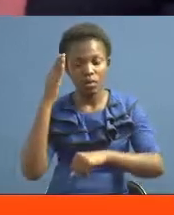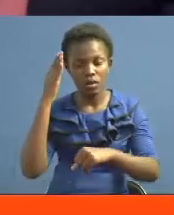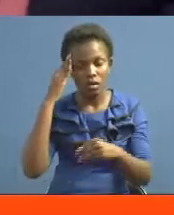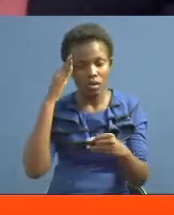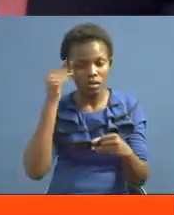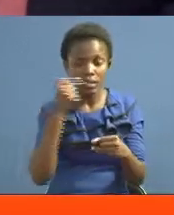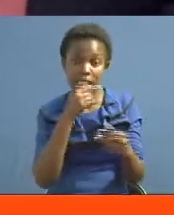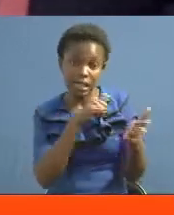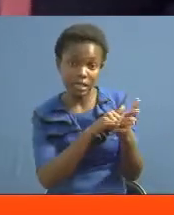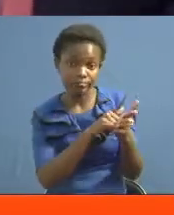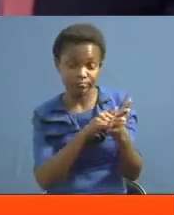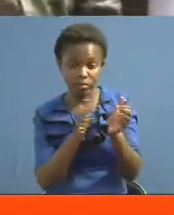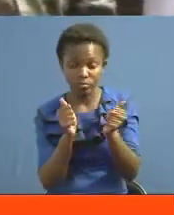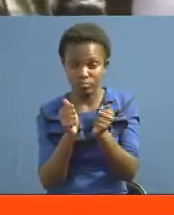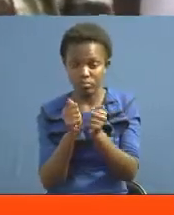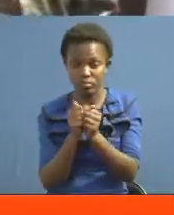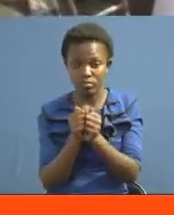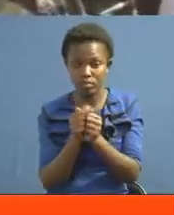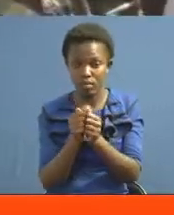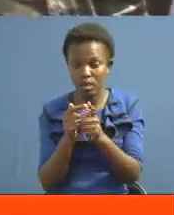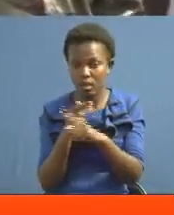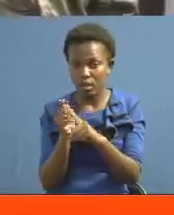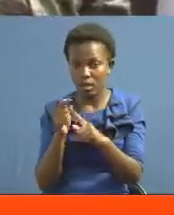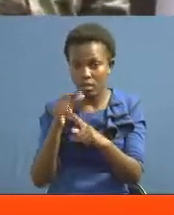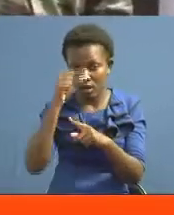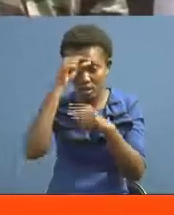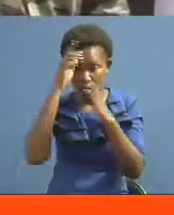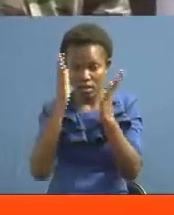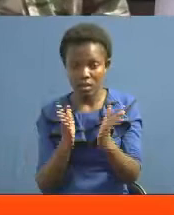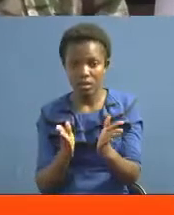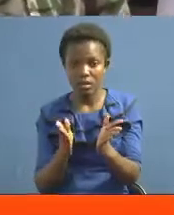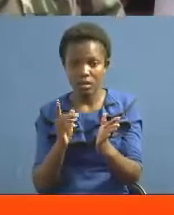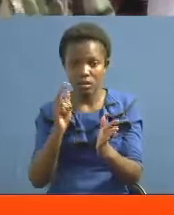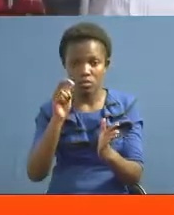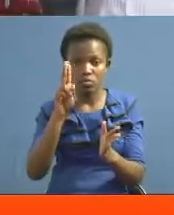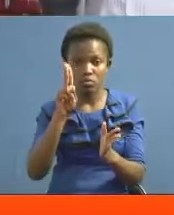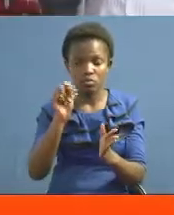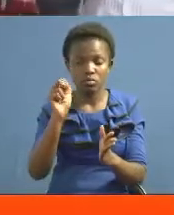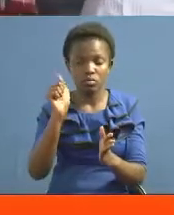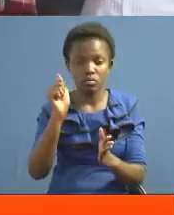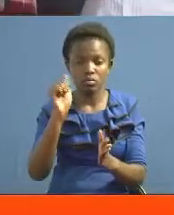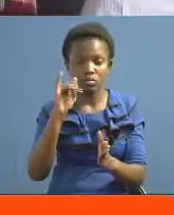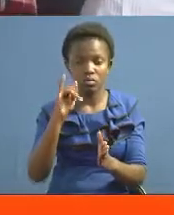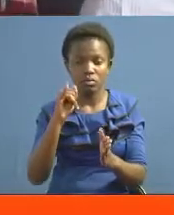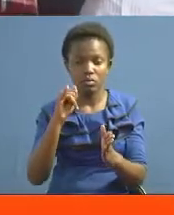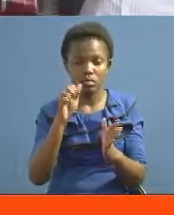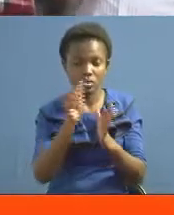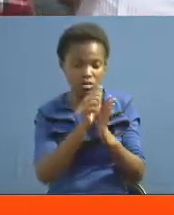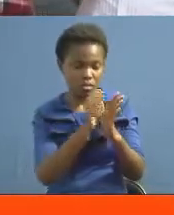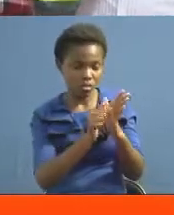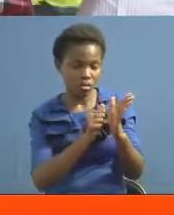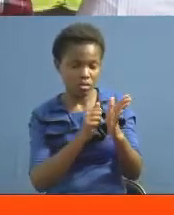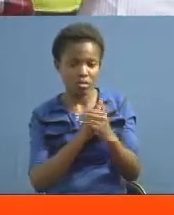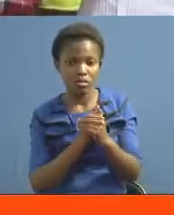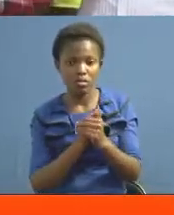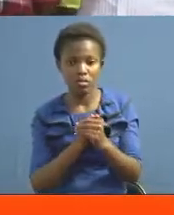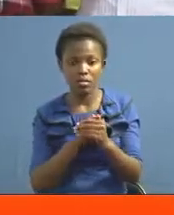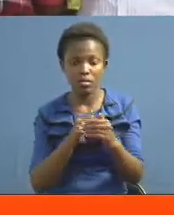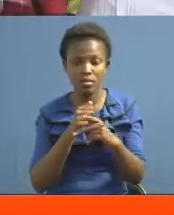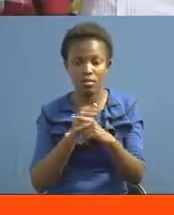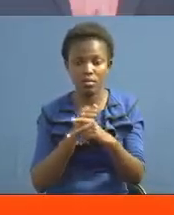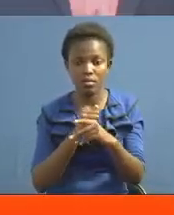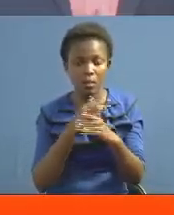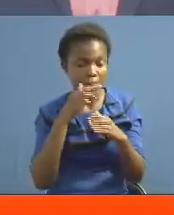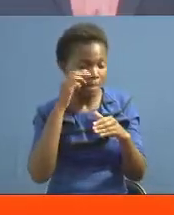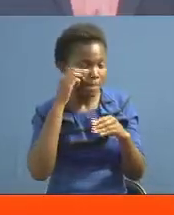lockdown, there were cancellations. However, Governor Tunai said that the government's measures has given priority to health